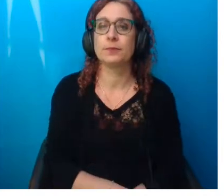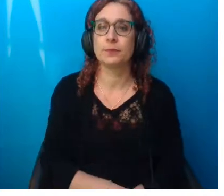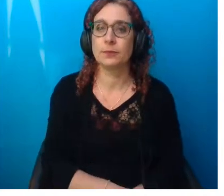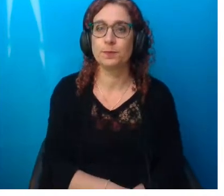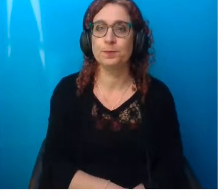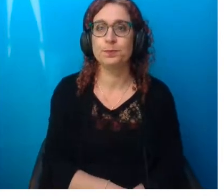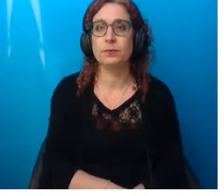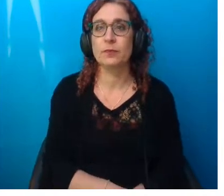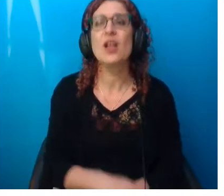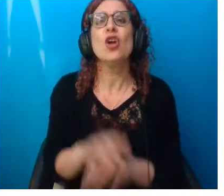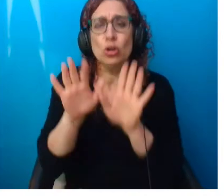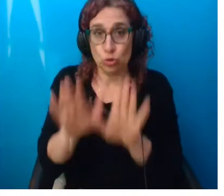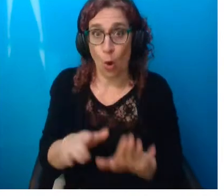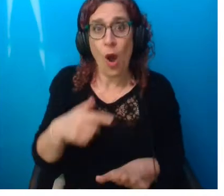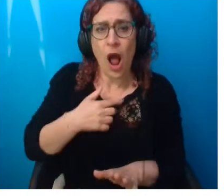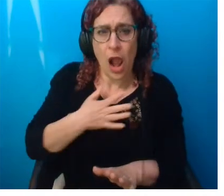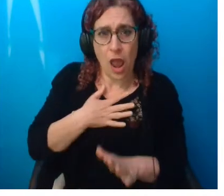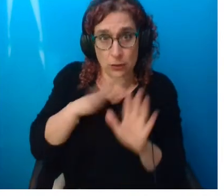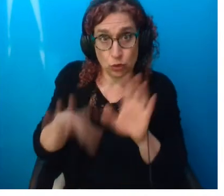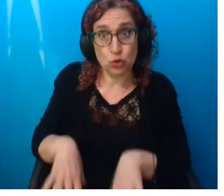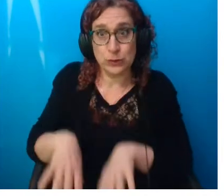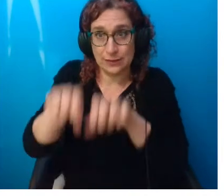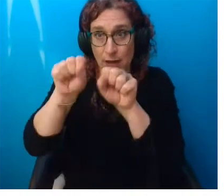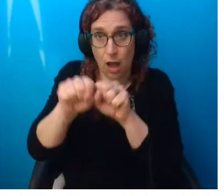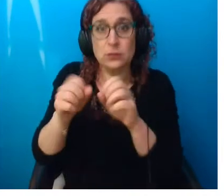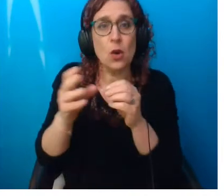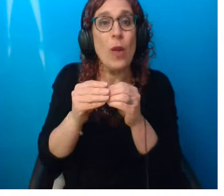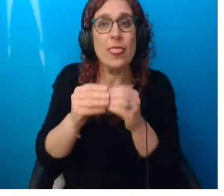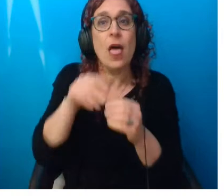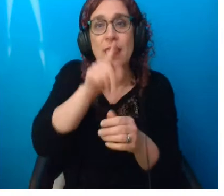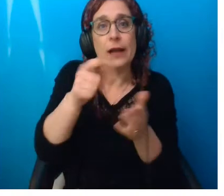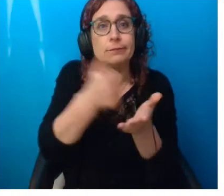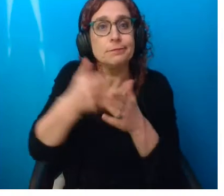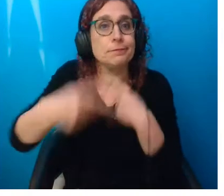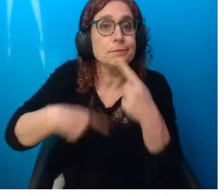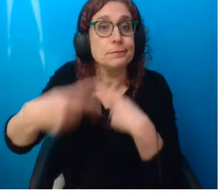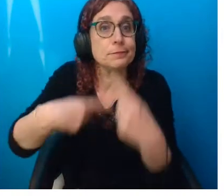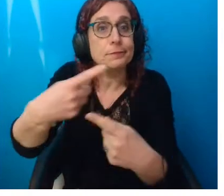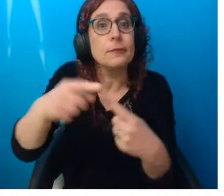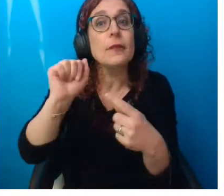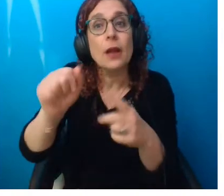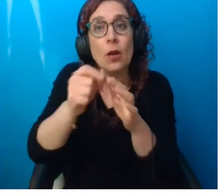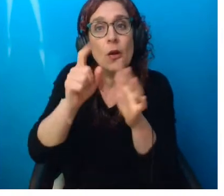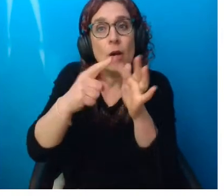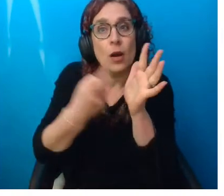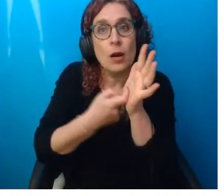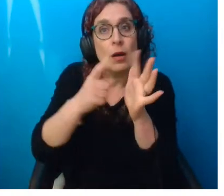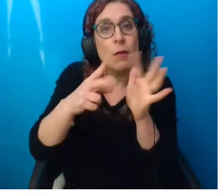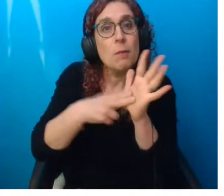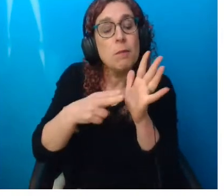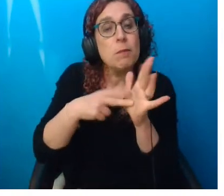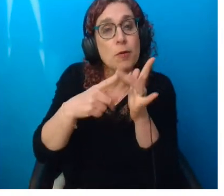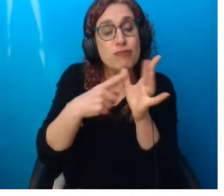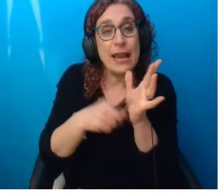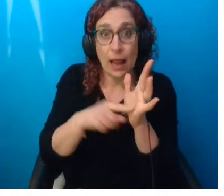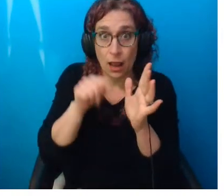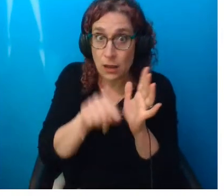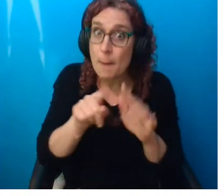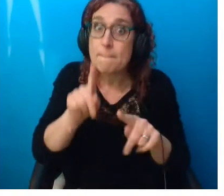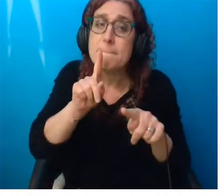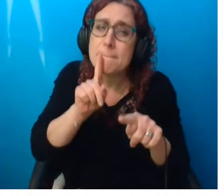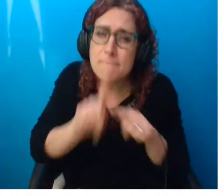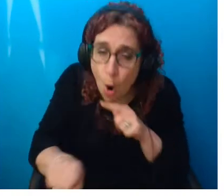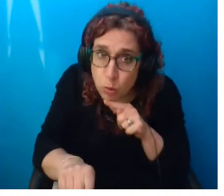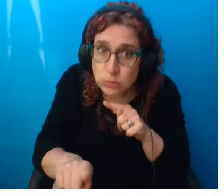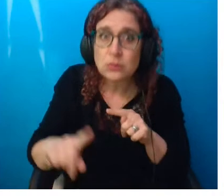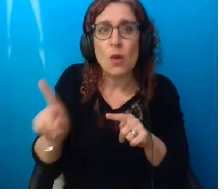So let's start with perennial allergic rhinitis. The main trigger for many patients is house dust